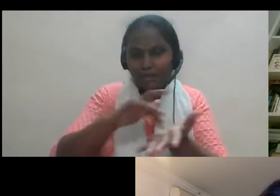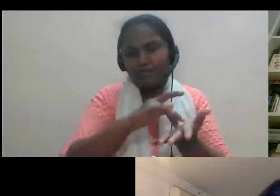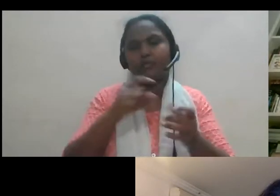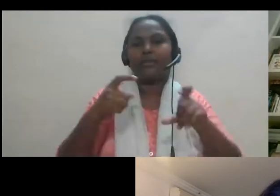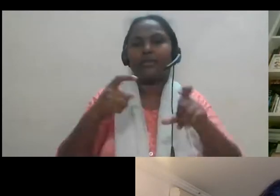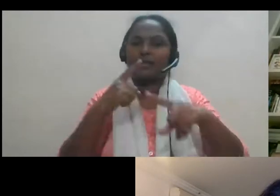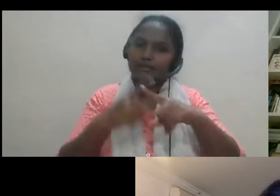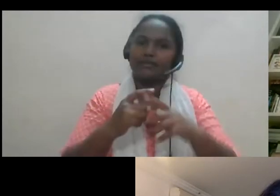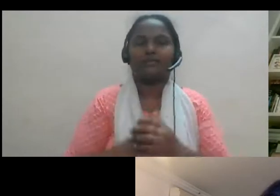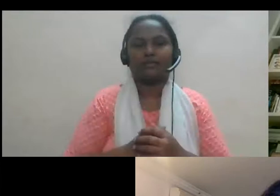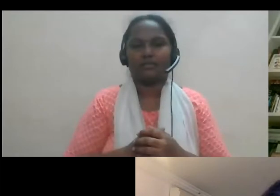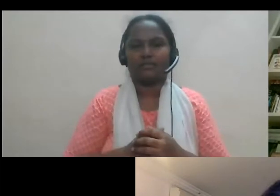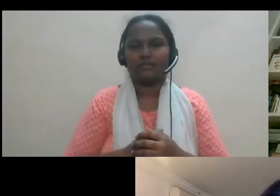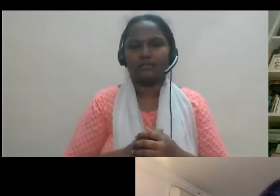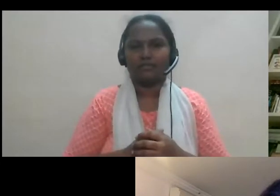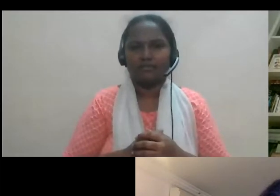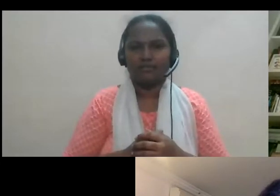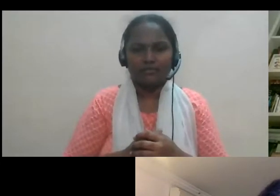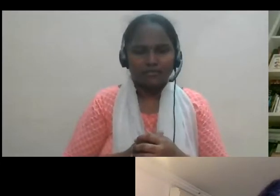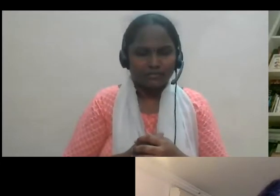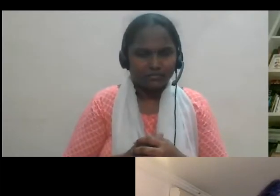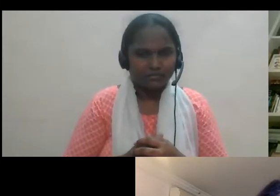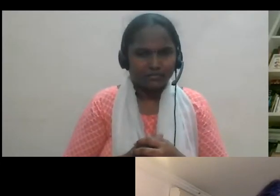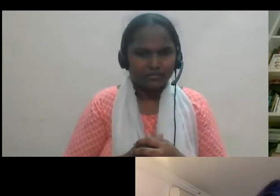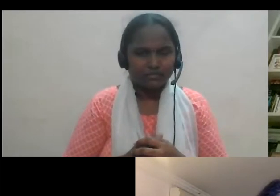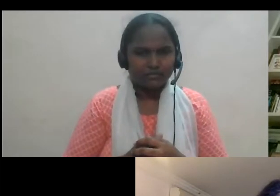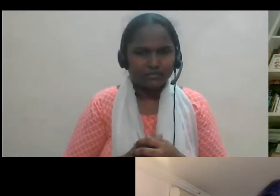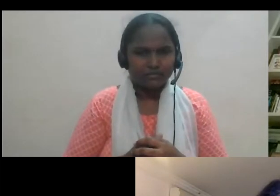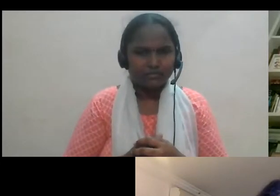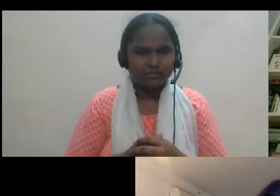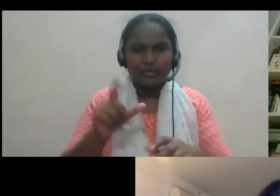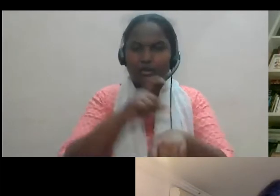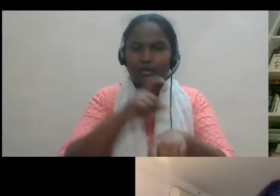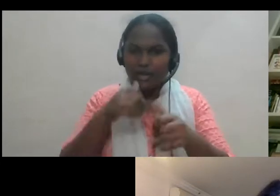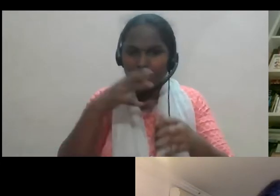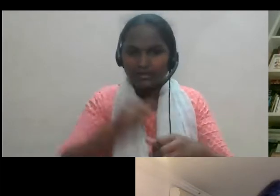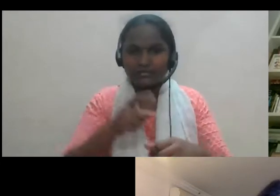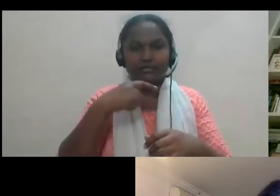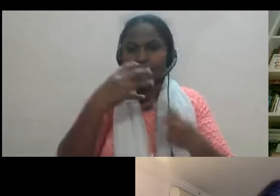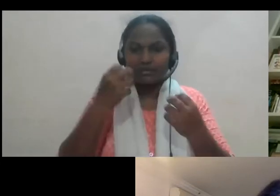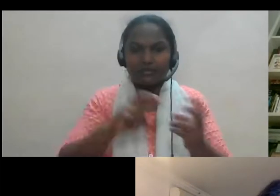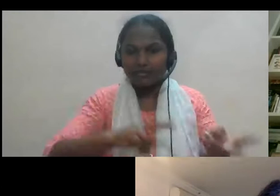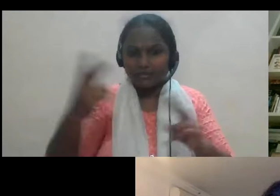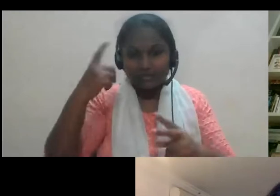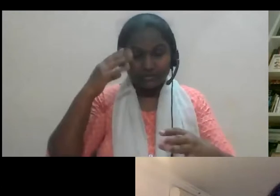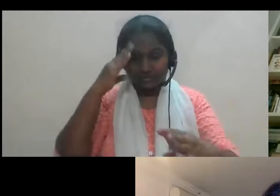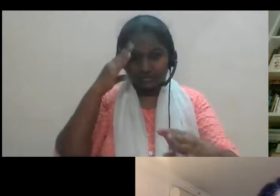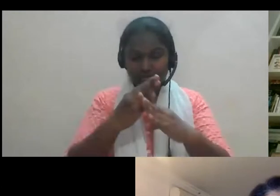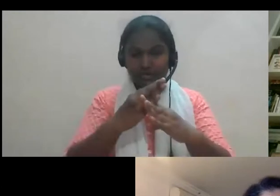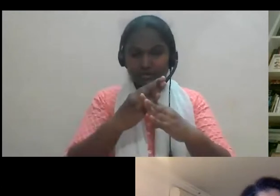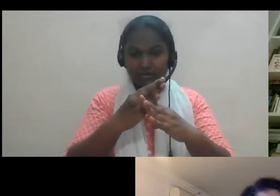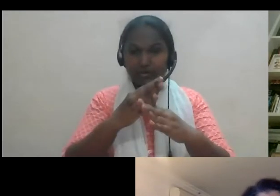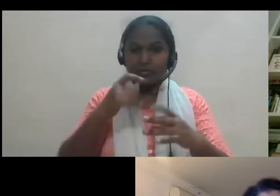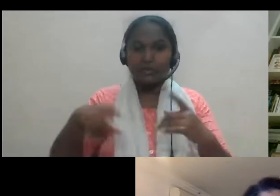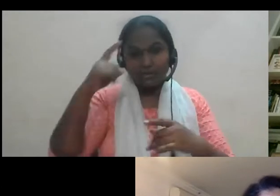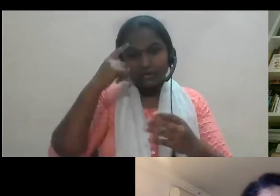So, an uncertain moment. I know it's not been an easy time, especially for directors, because you're steering